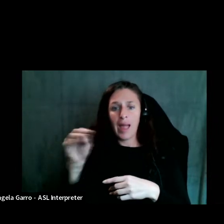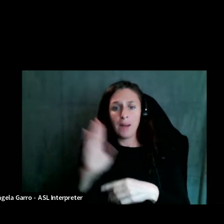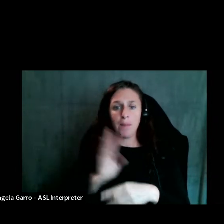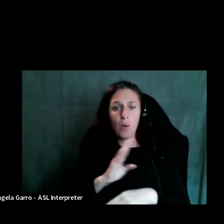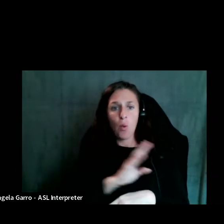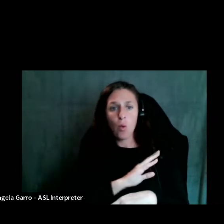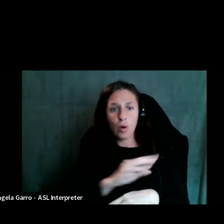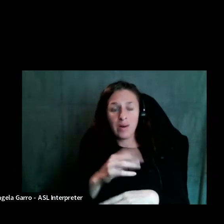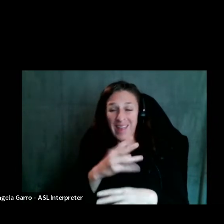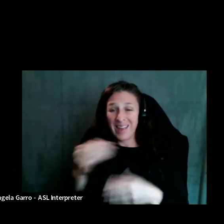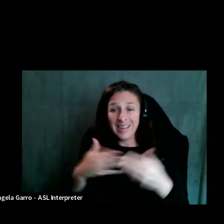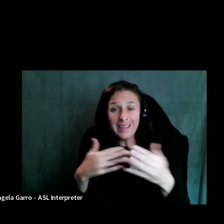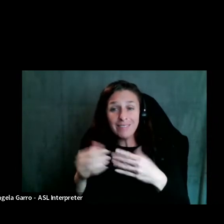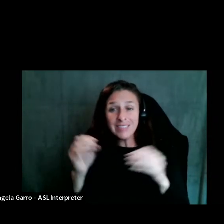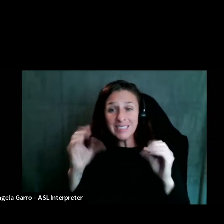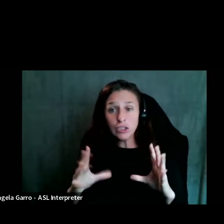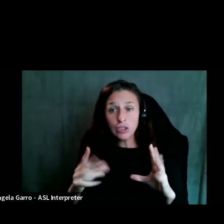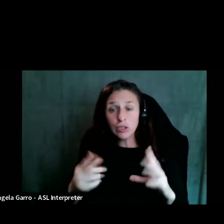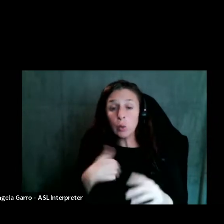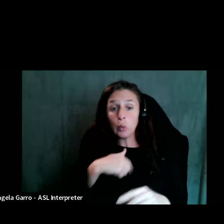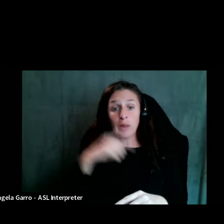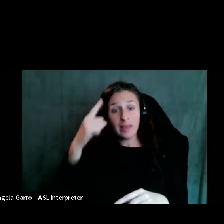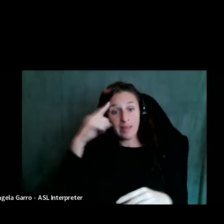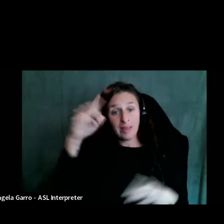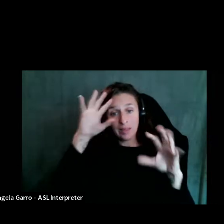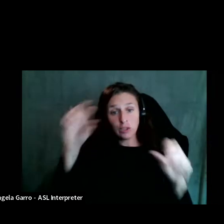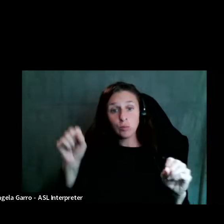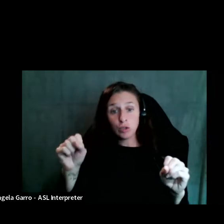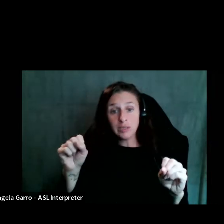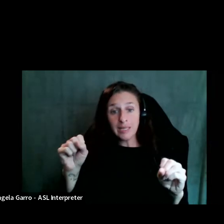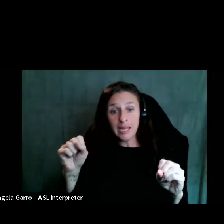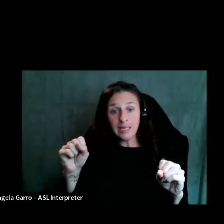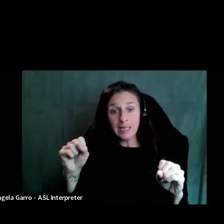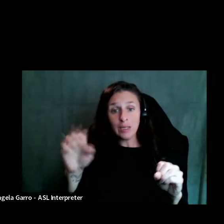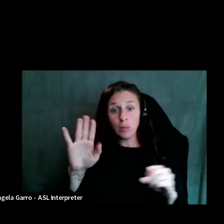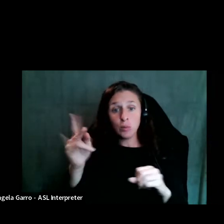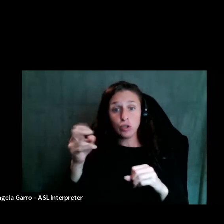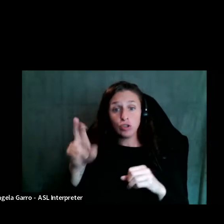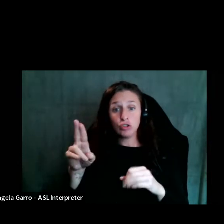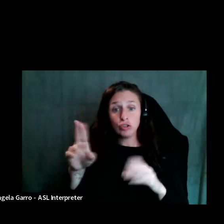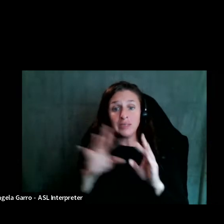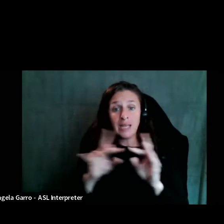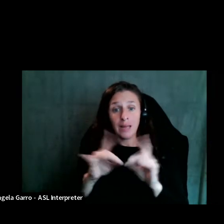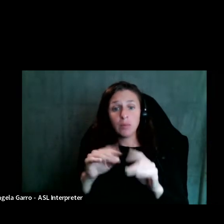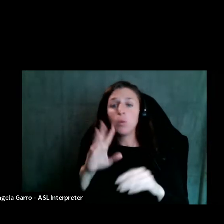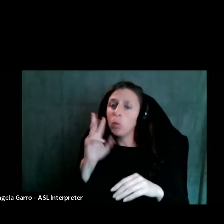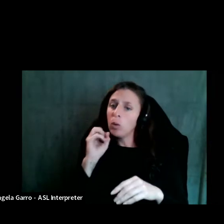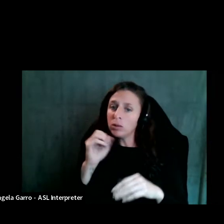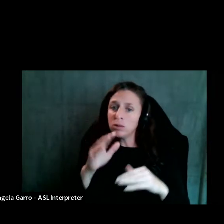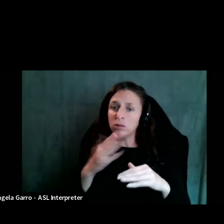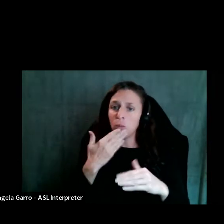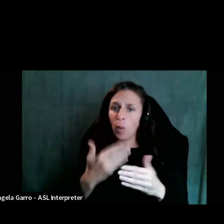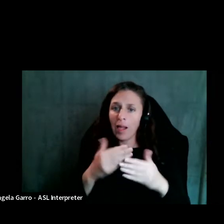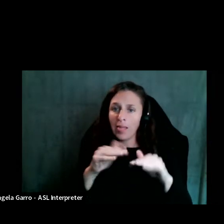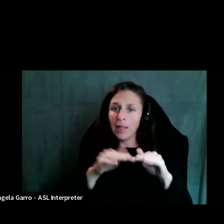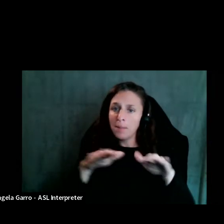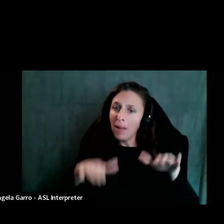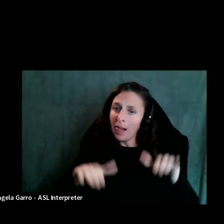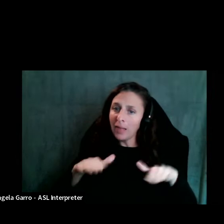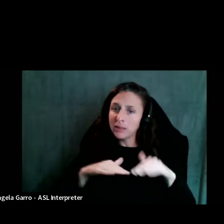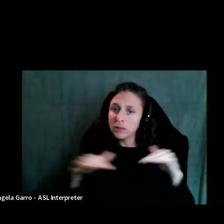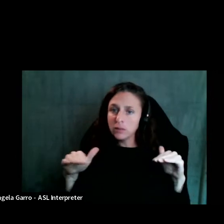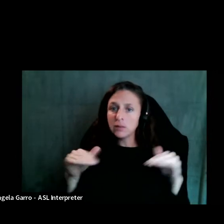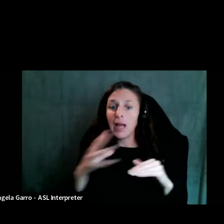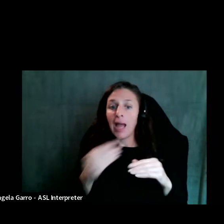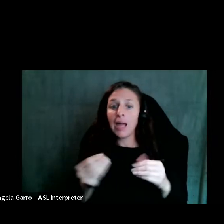teacher. We think the Superintendent Booker's statement was well balanced. And most